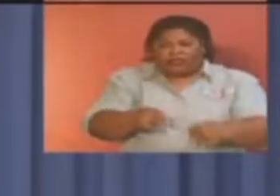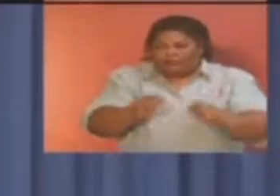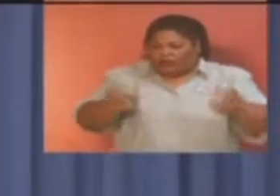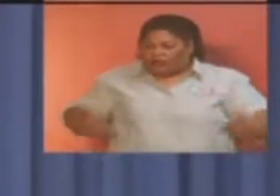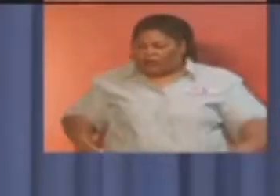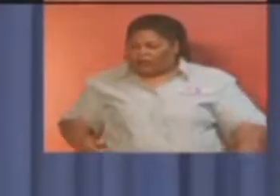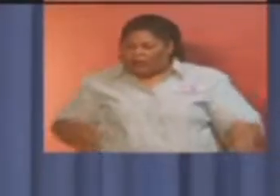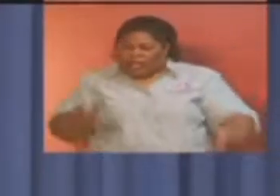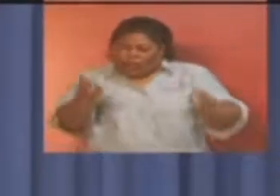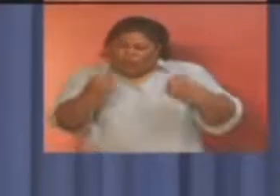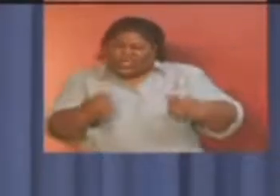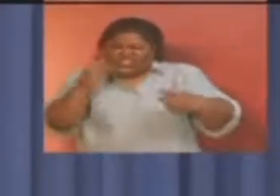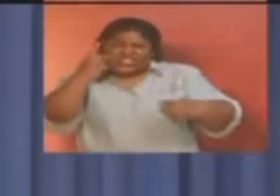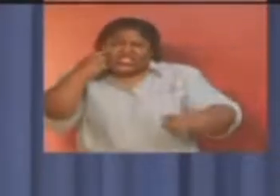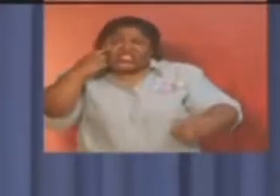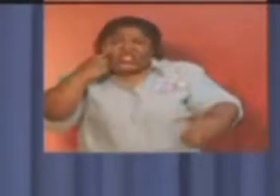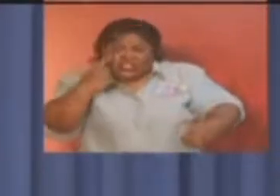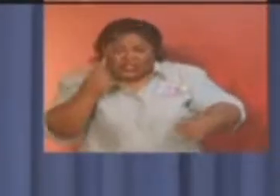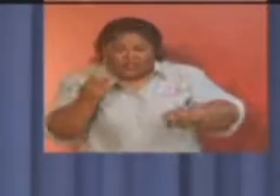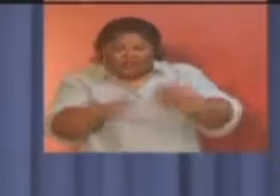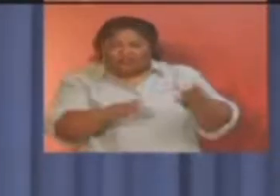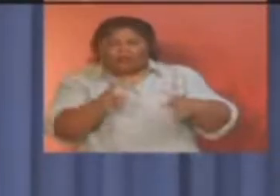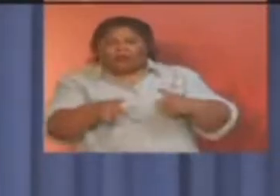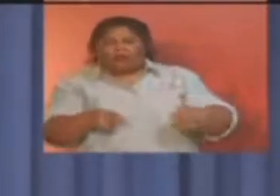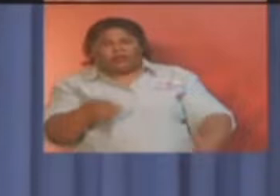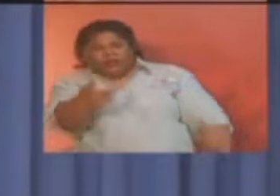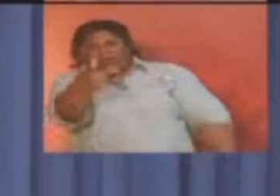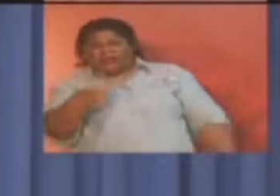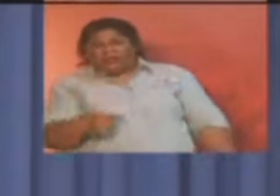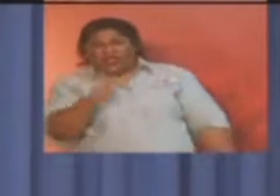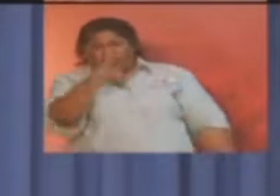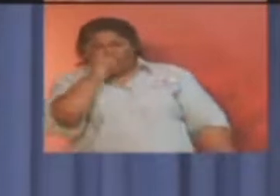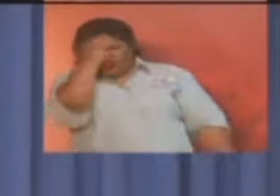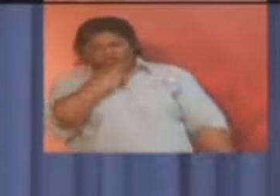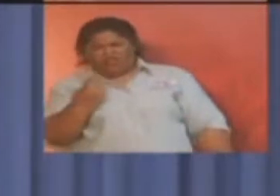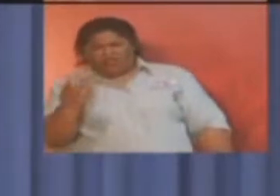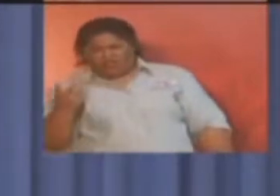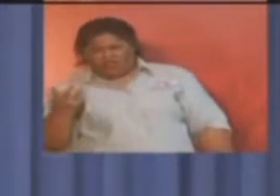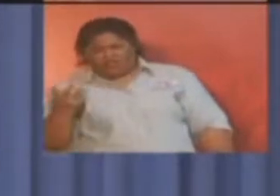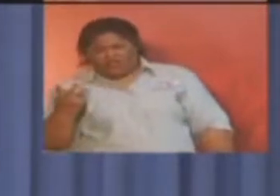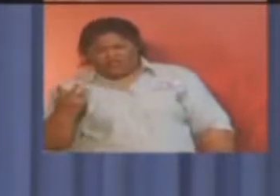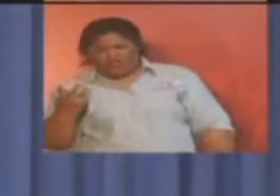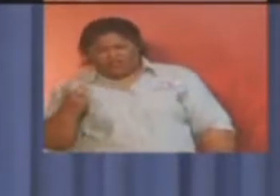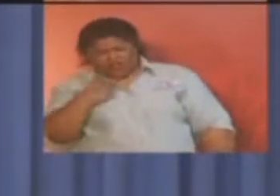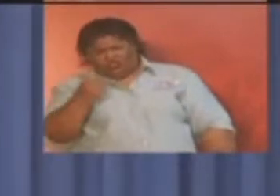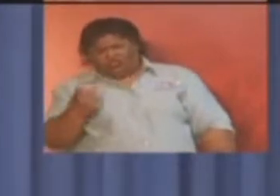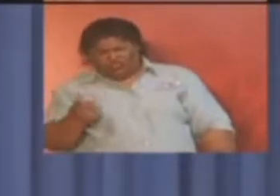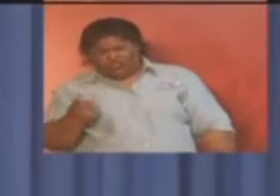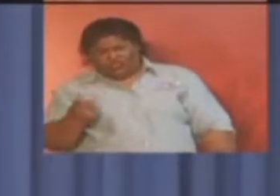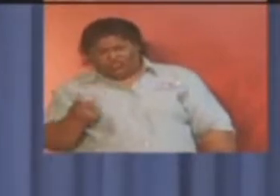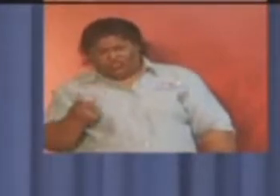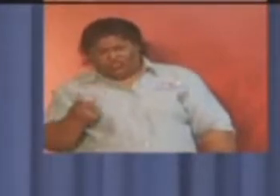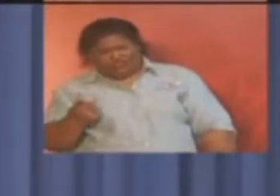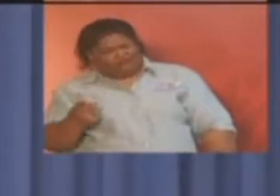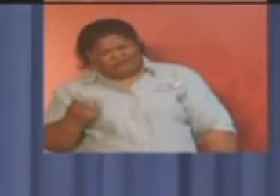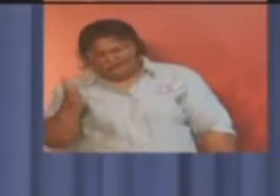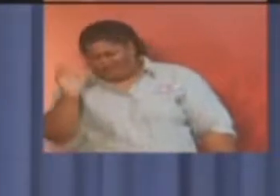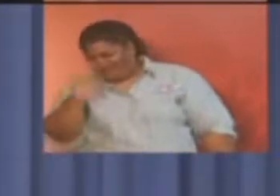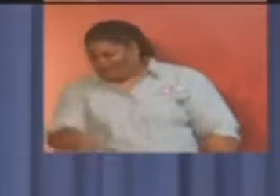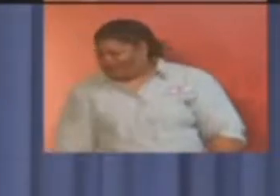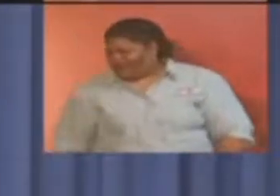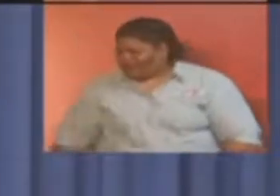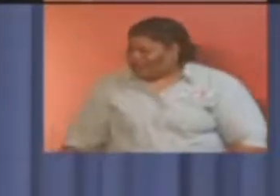You're serious? Well, I'm trying to avoid you seeing enough dead people in our